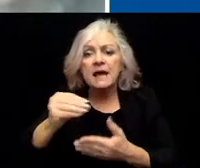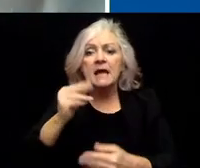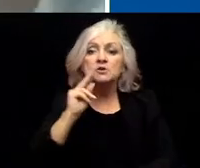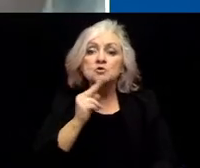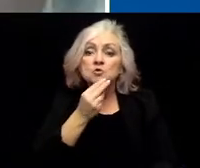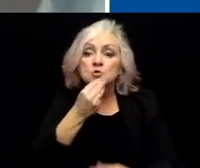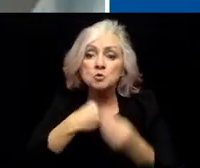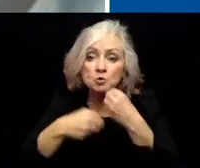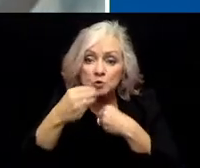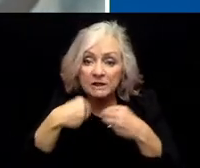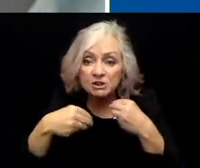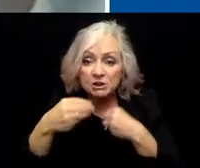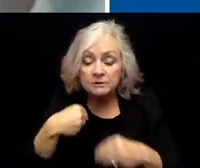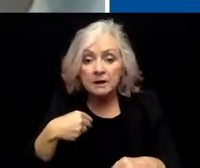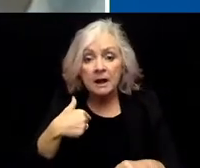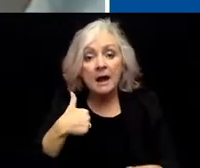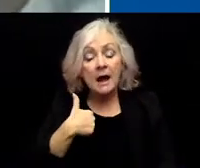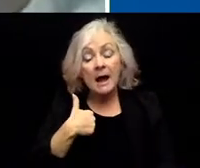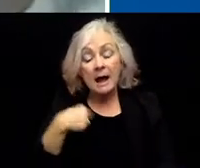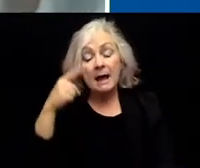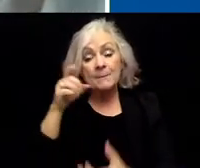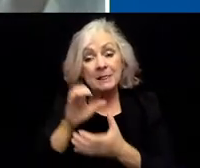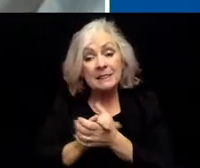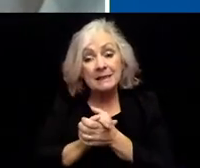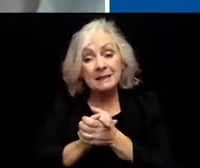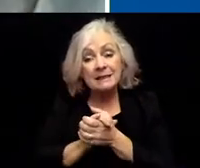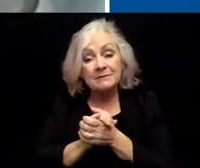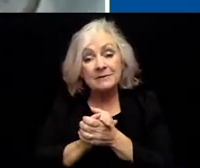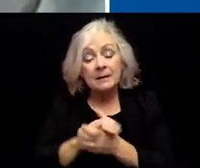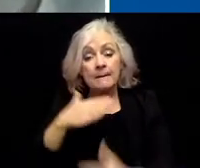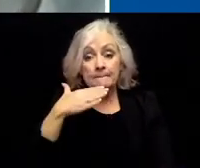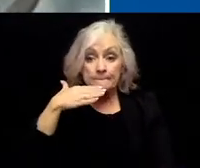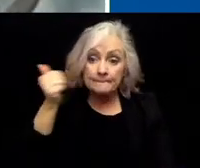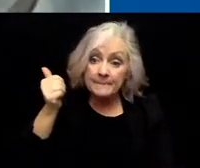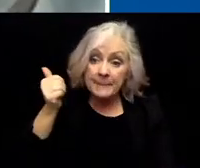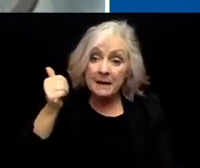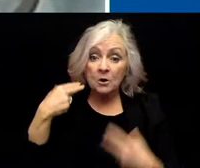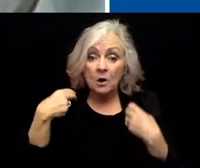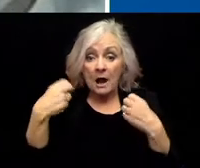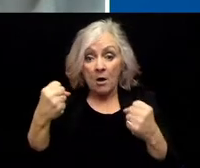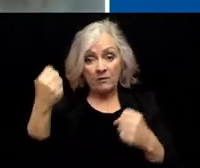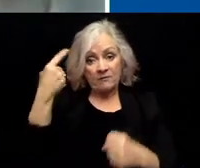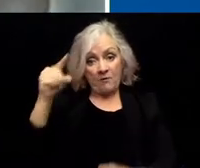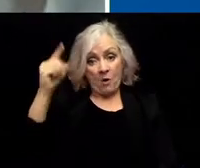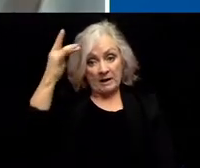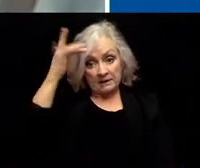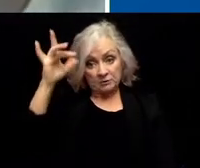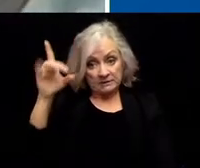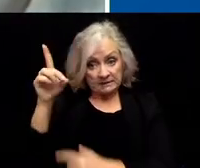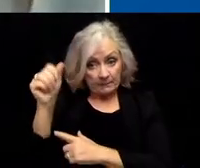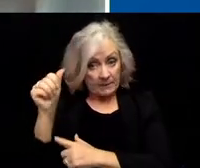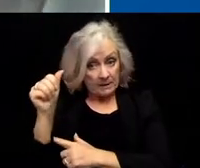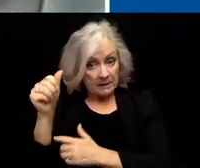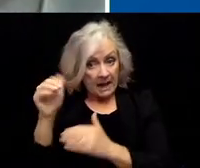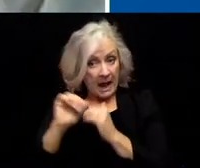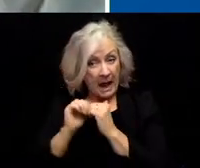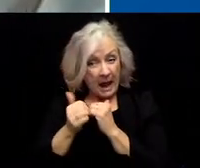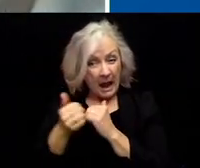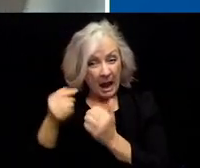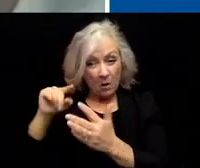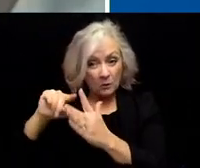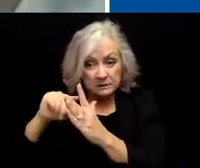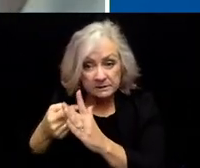I strongly believe the issue of better health for people with intellectual disabilities must start by addressing